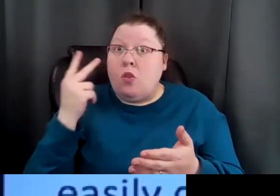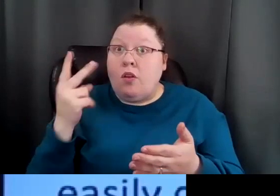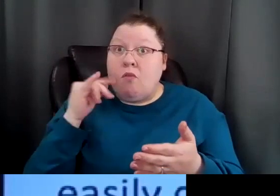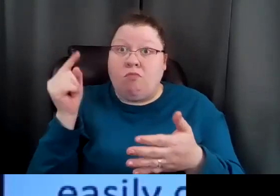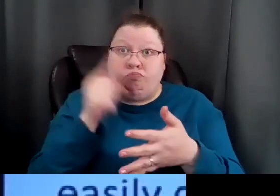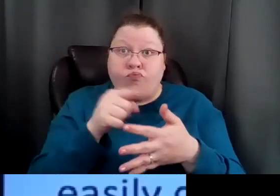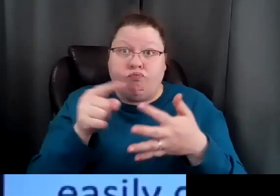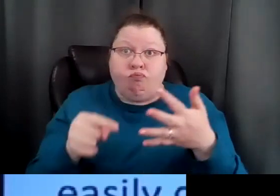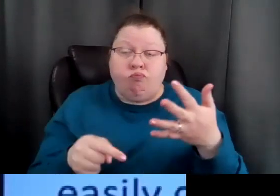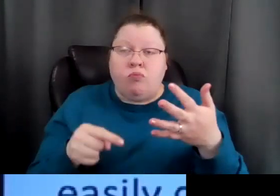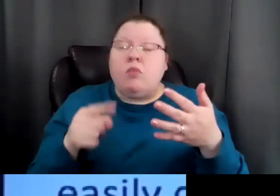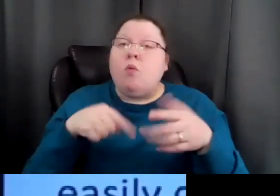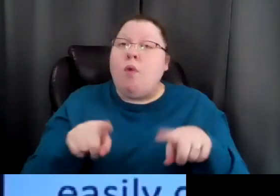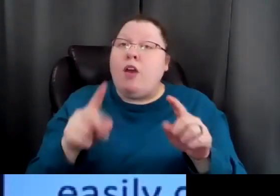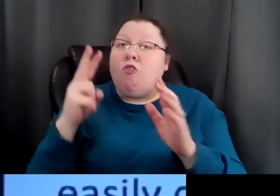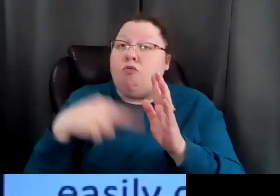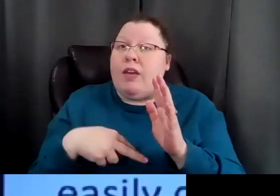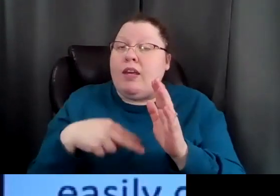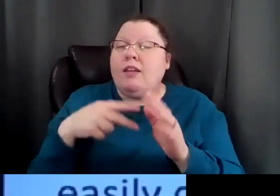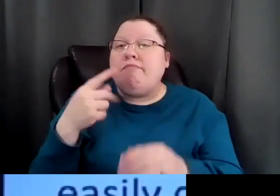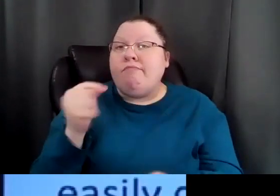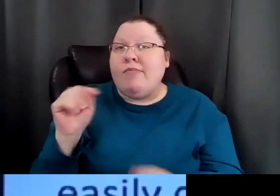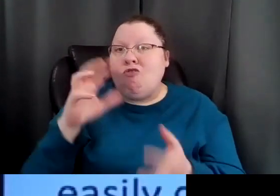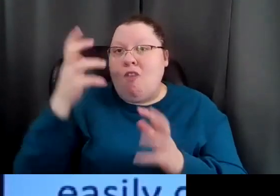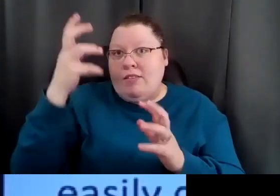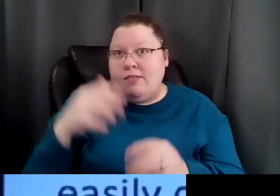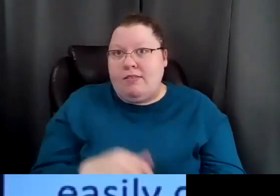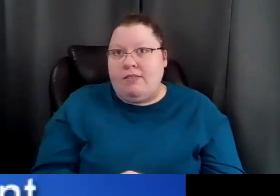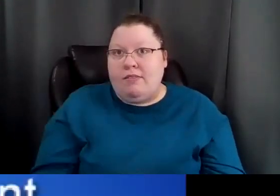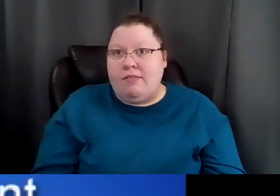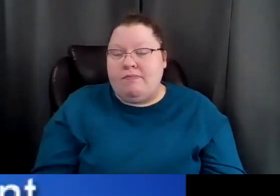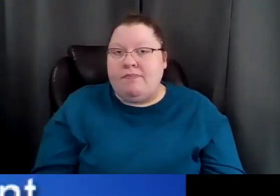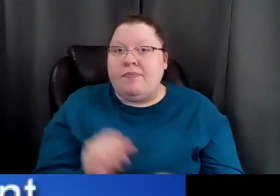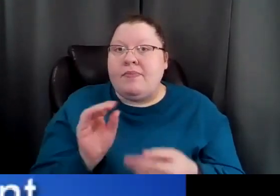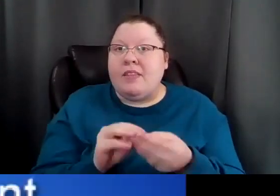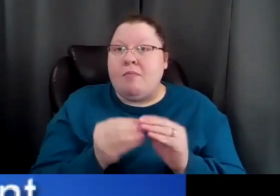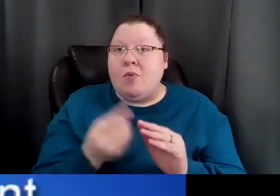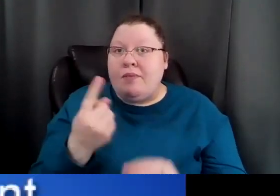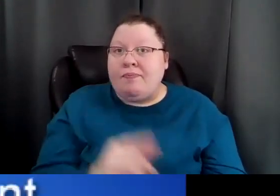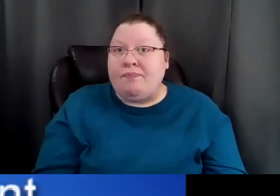now Thomas Paine's The Crisis, number 1.